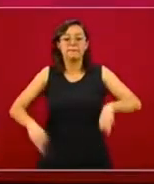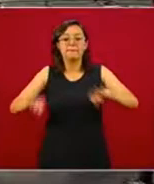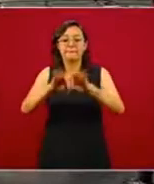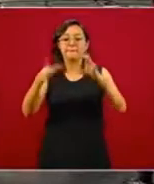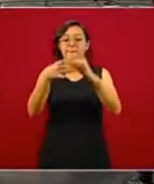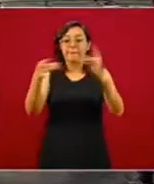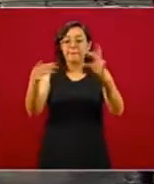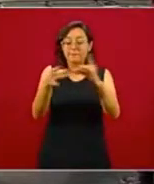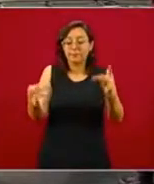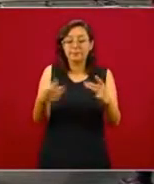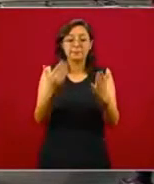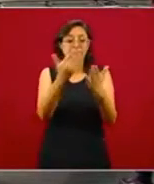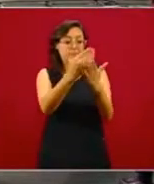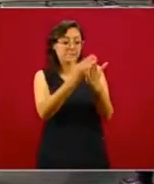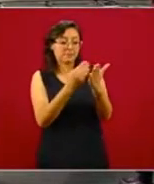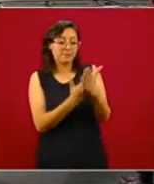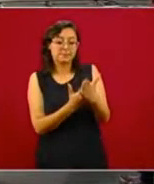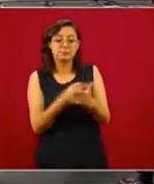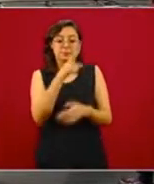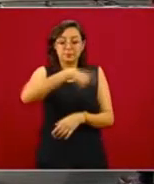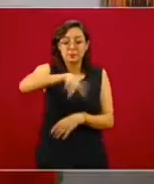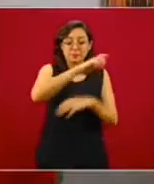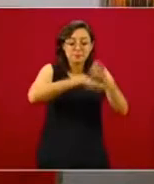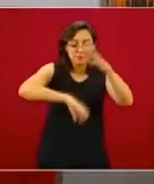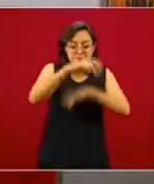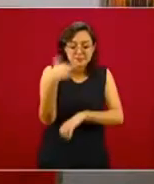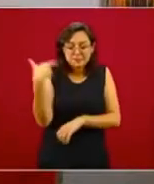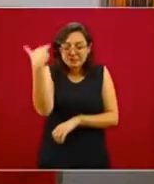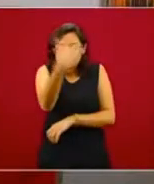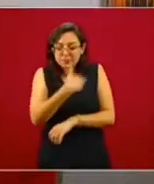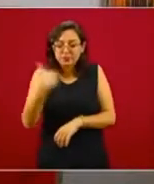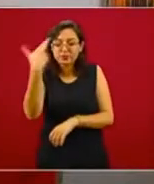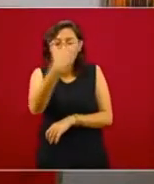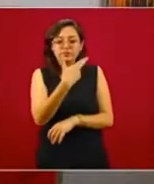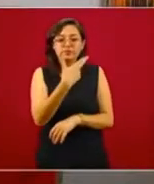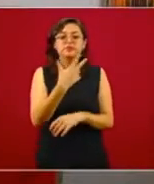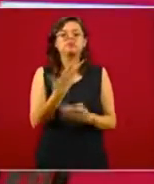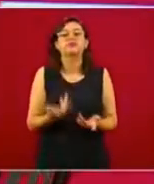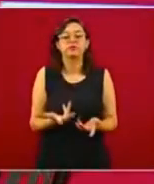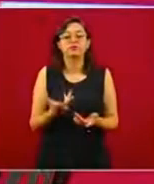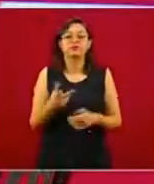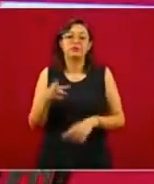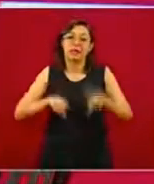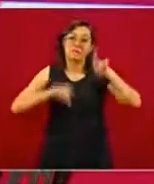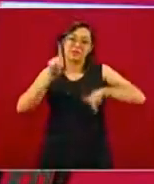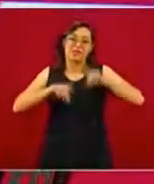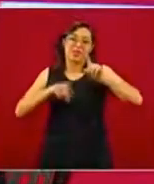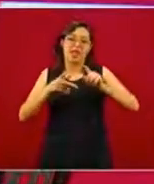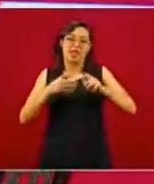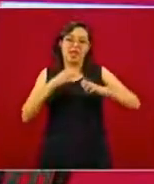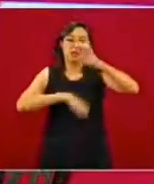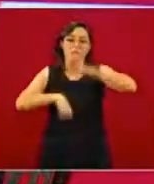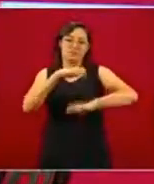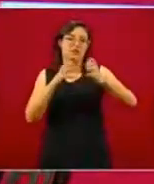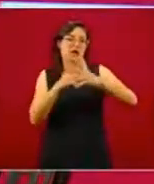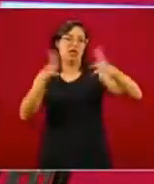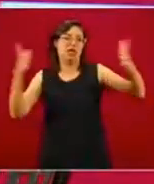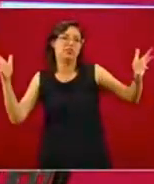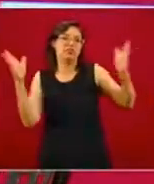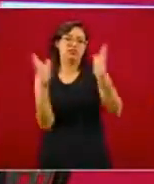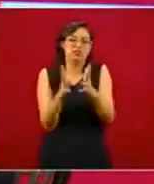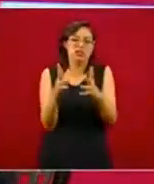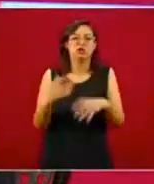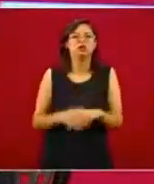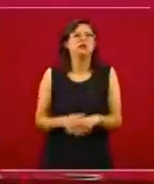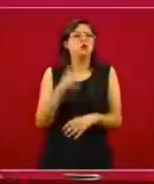Because in this case, it is important to say that this self-assessment list is also different according to the